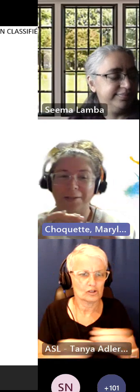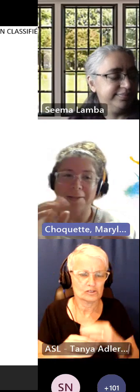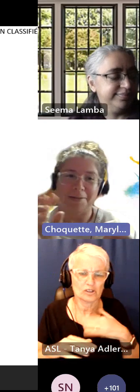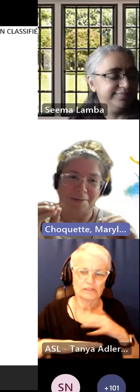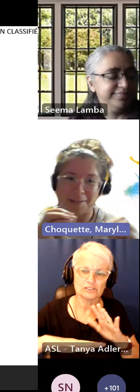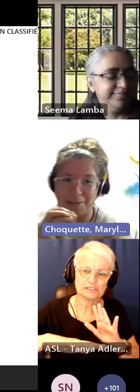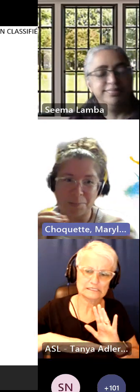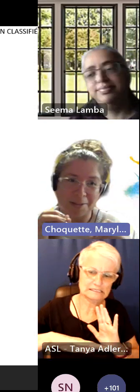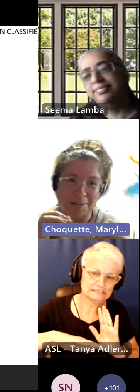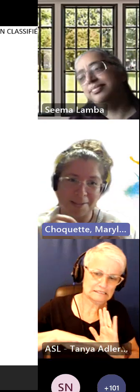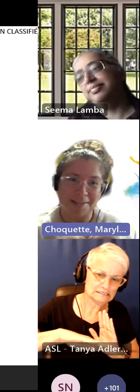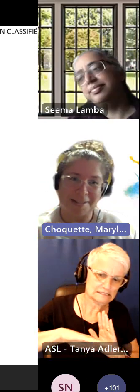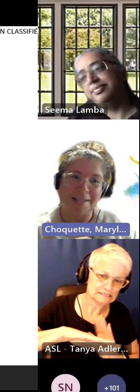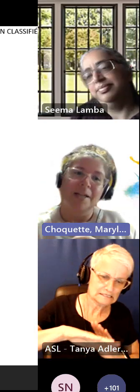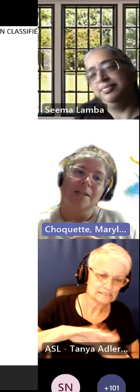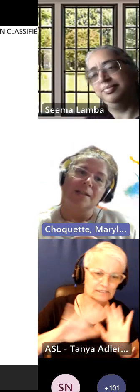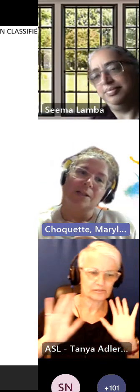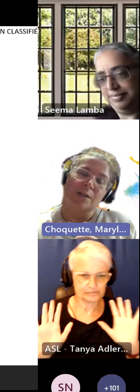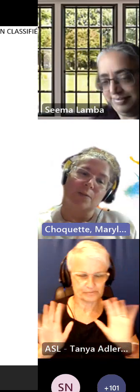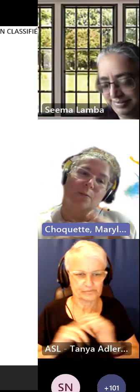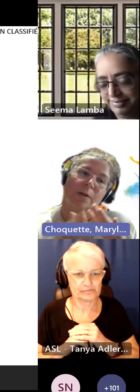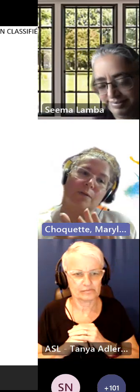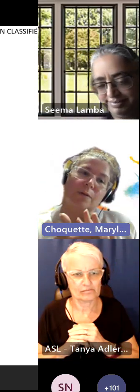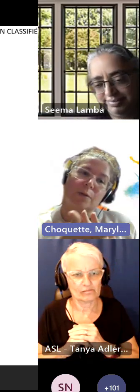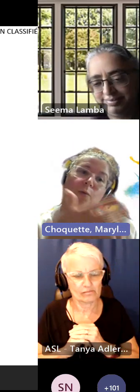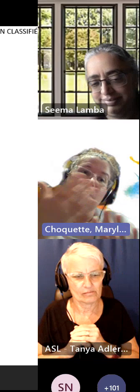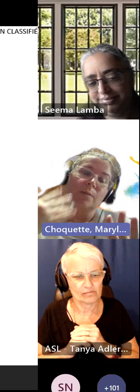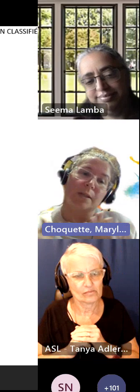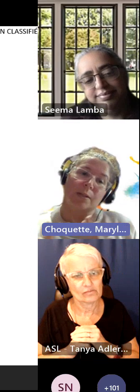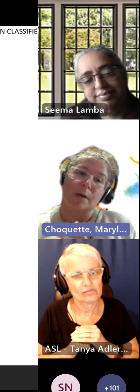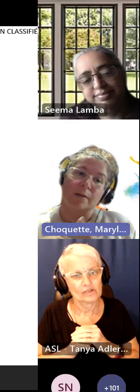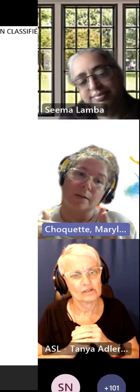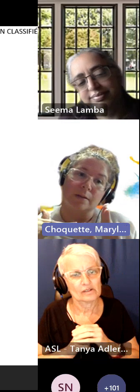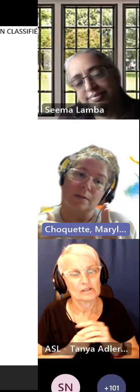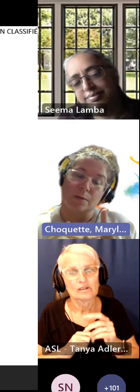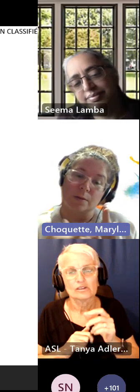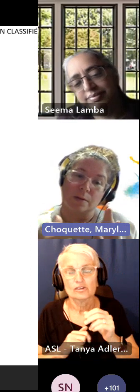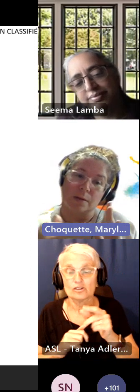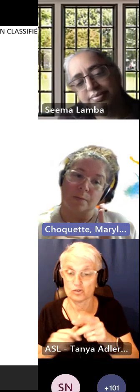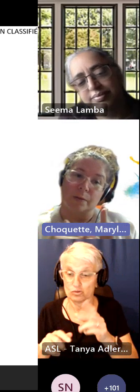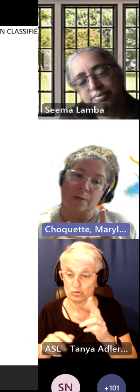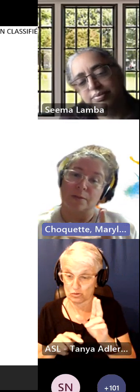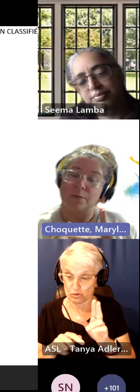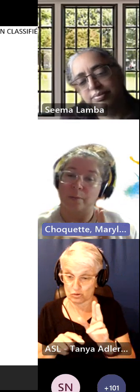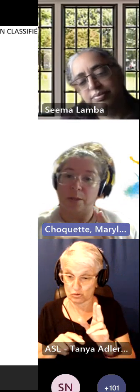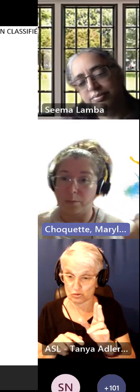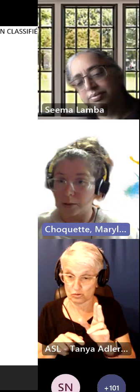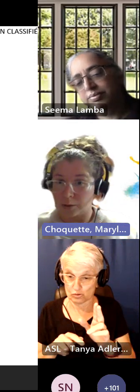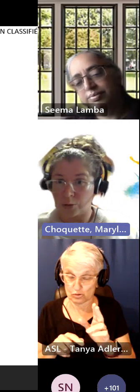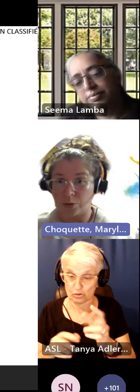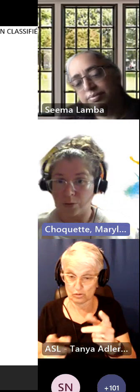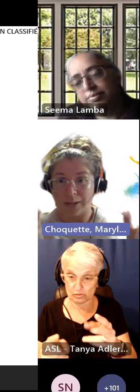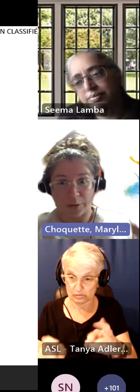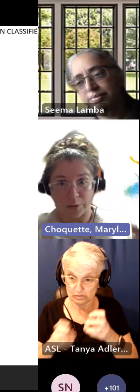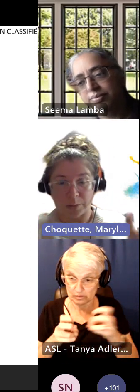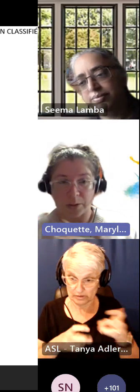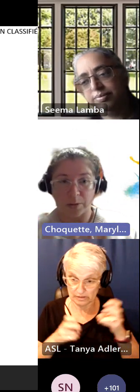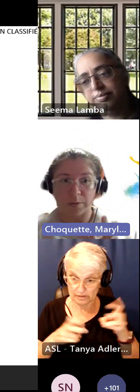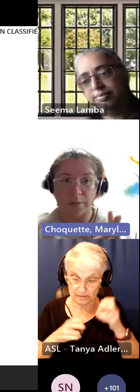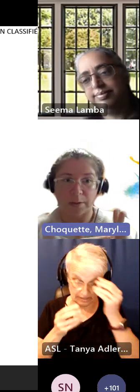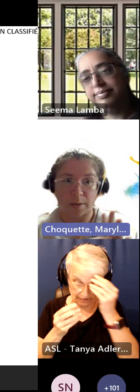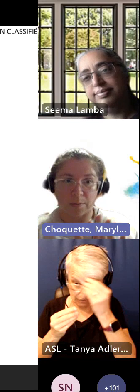cautious spin on this. It's just whenever you will be extracting those information, because you should